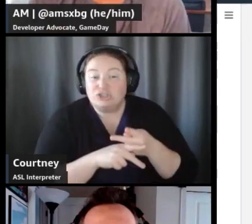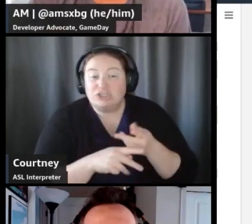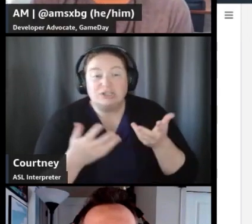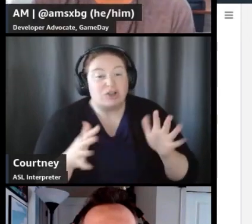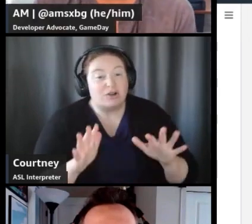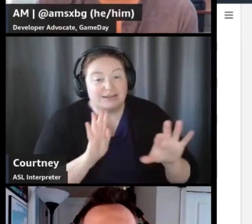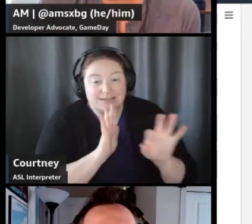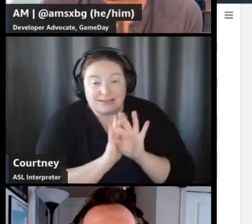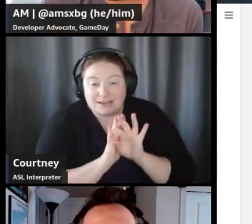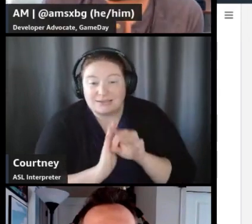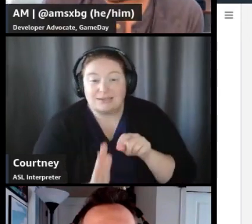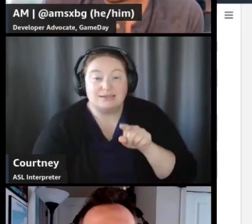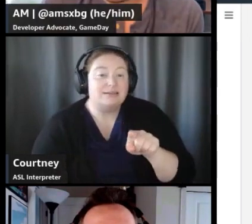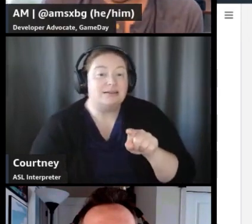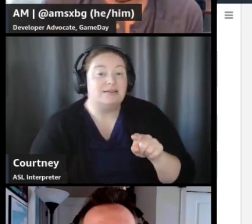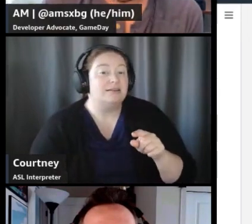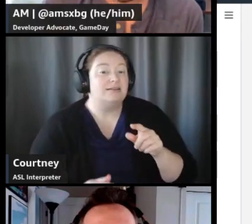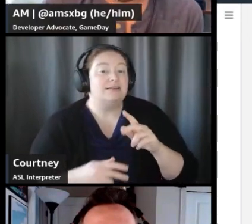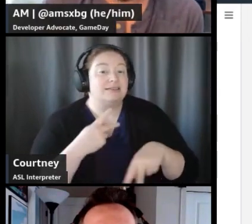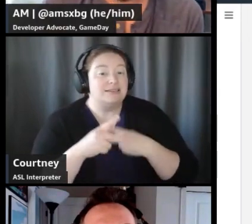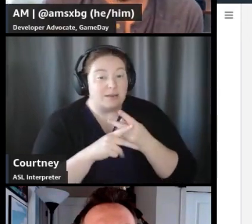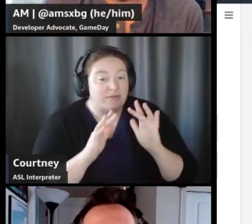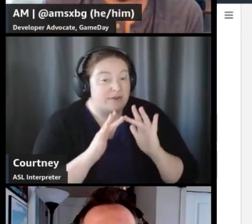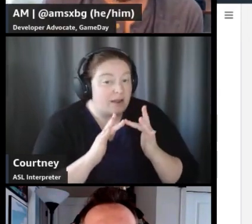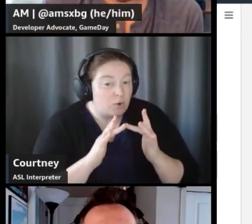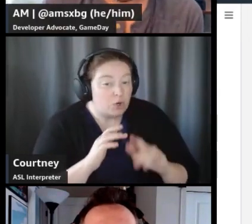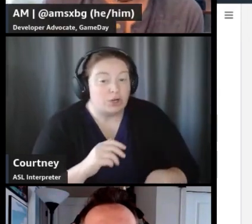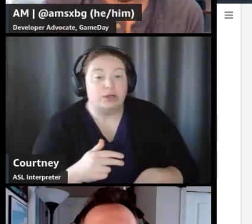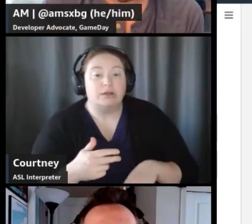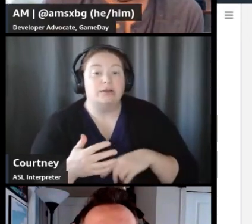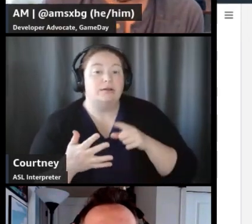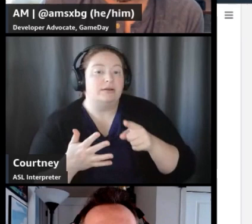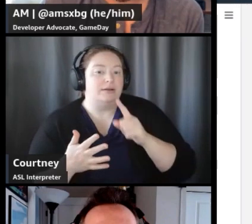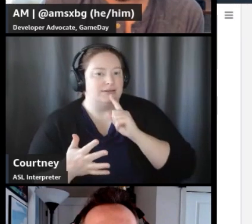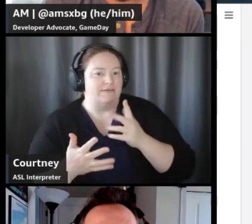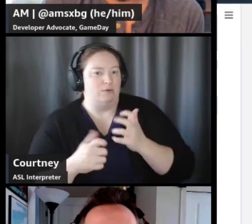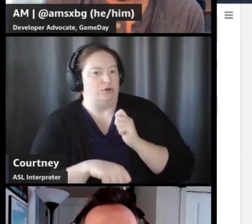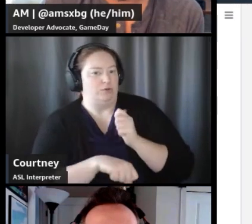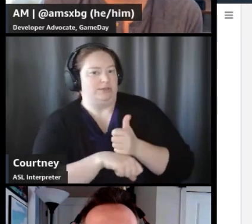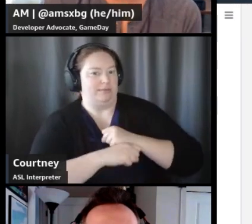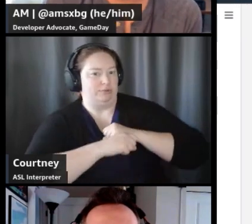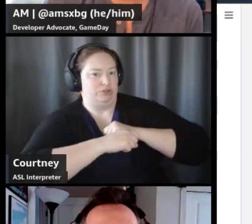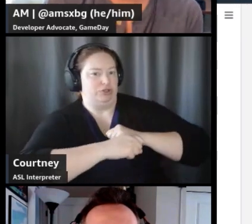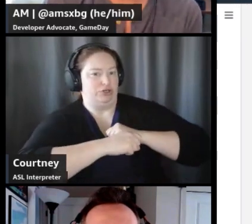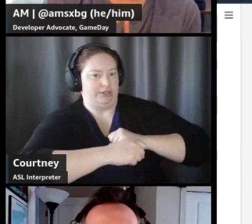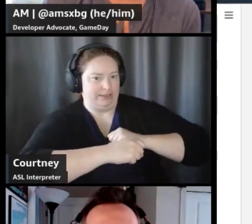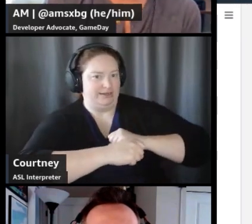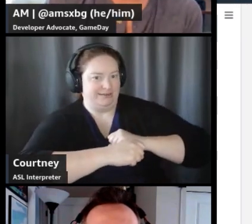You can choose what kind of a network you want, and you definitely want to set up security. So we have made